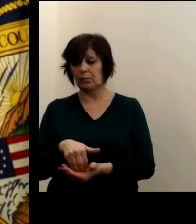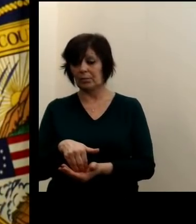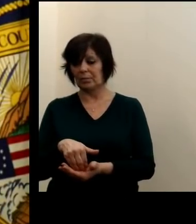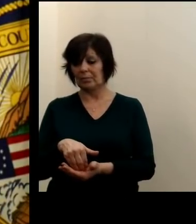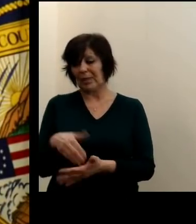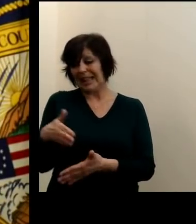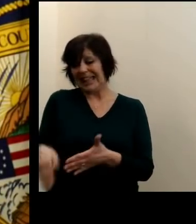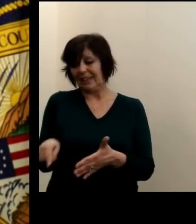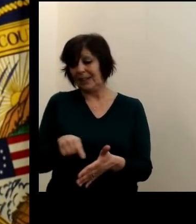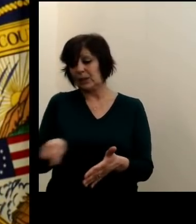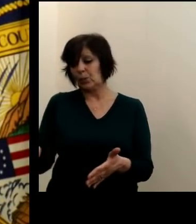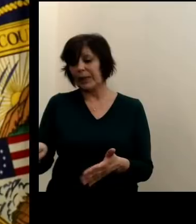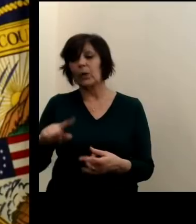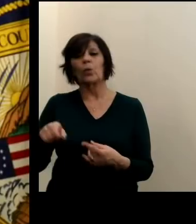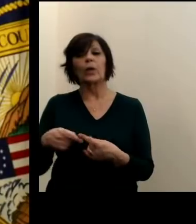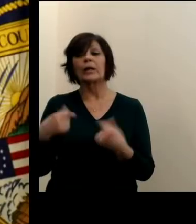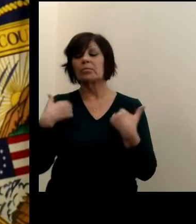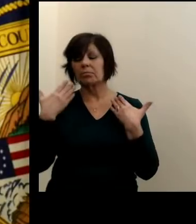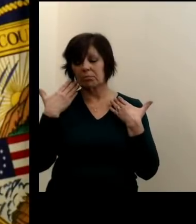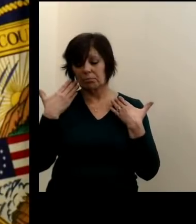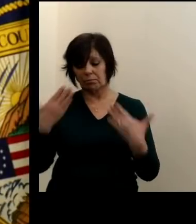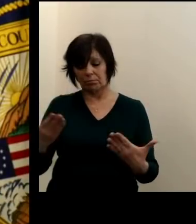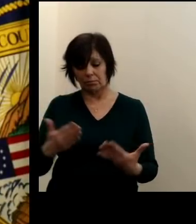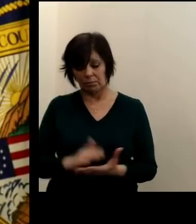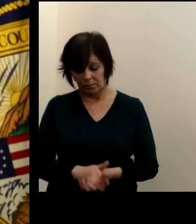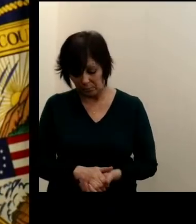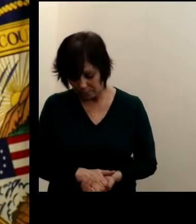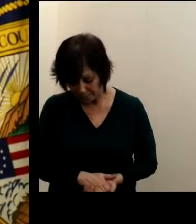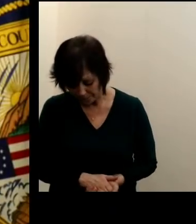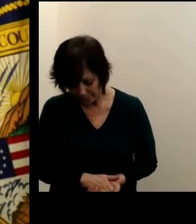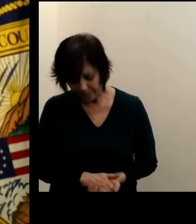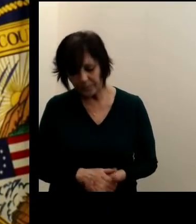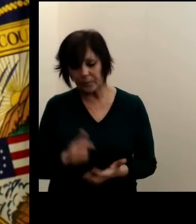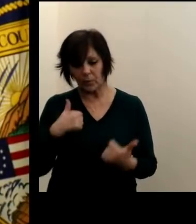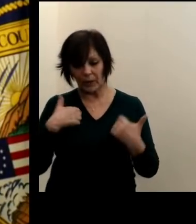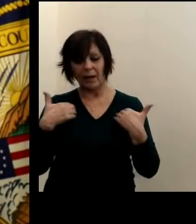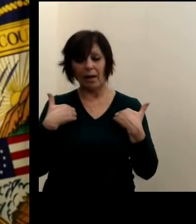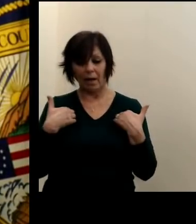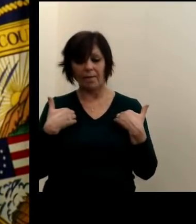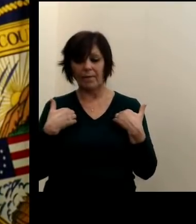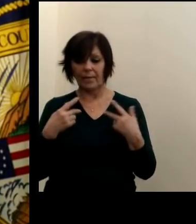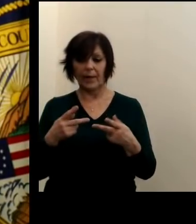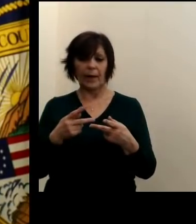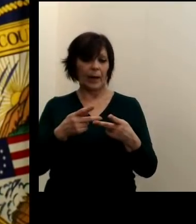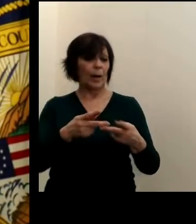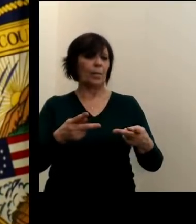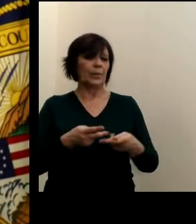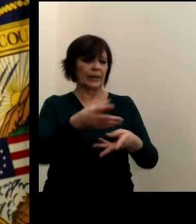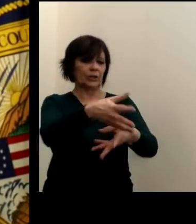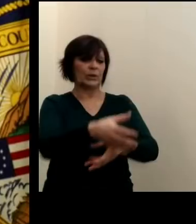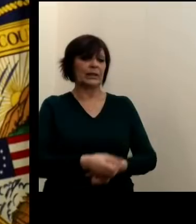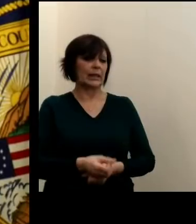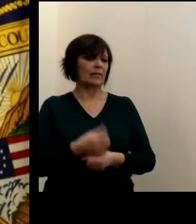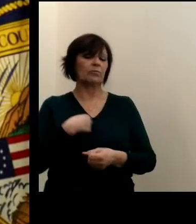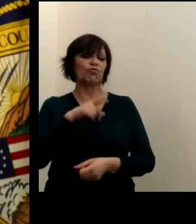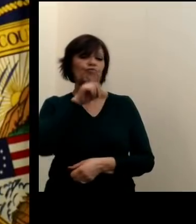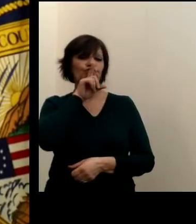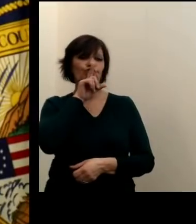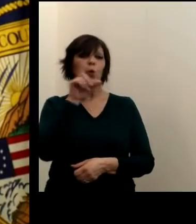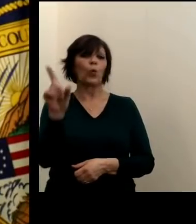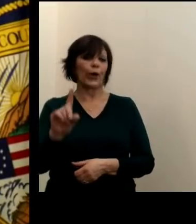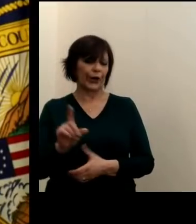this week, but we don't know the exact time and date in which those are arriving. We do have a location that receives the doses, but I'd rather not say that